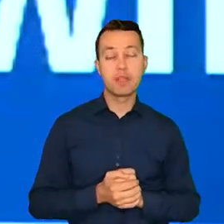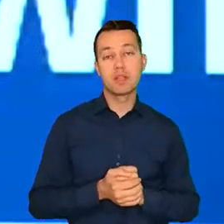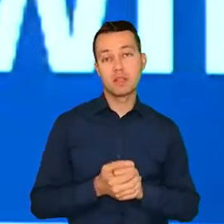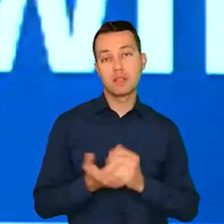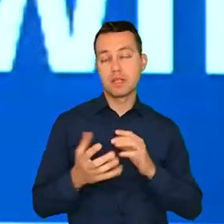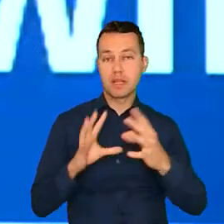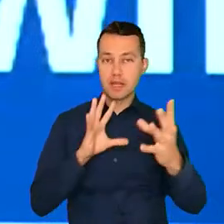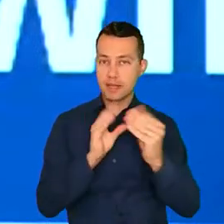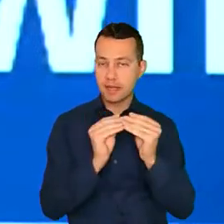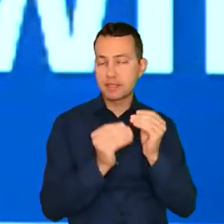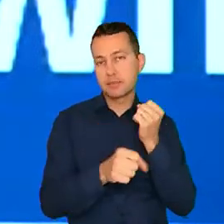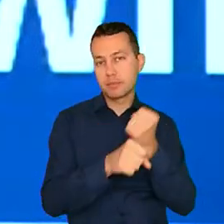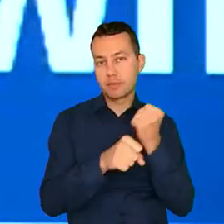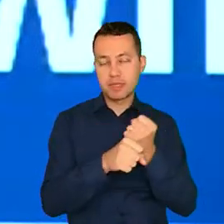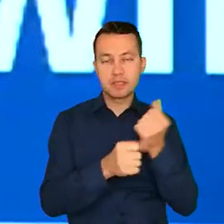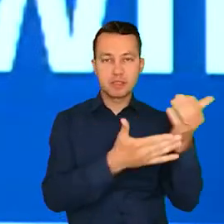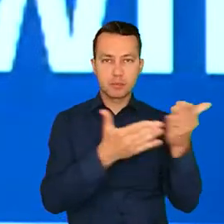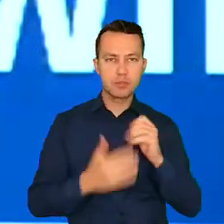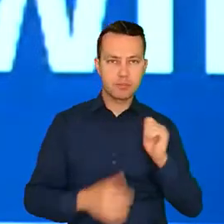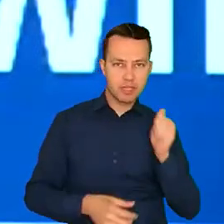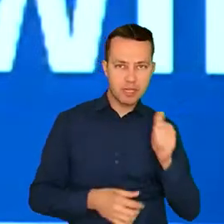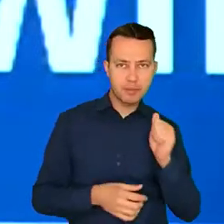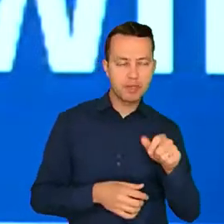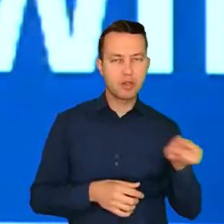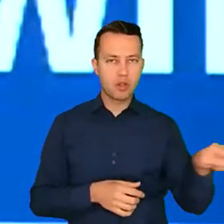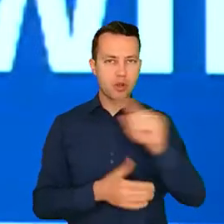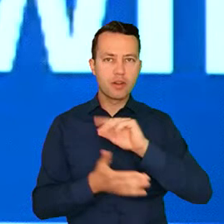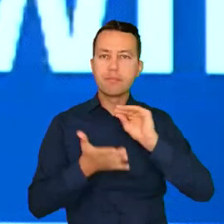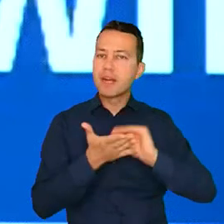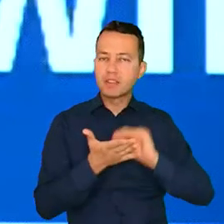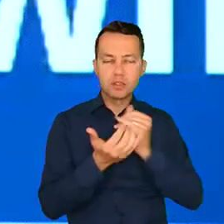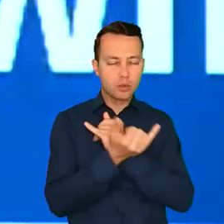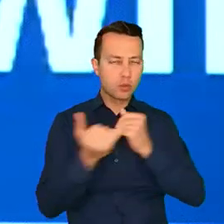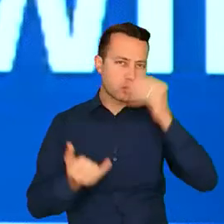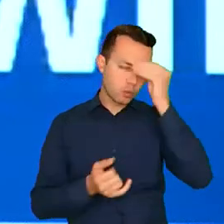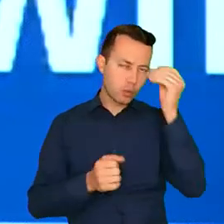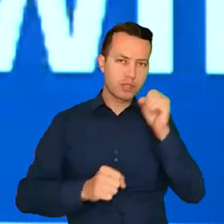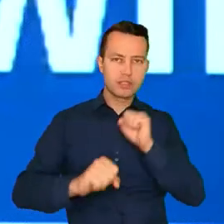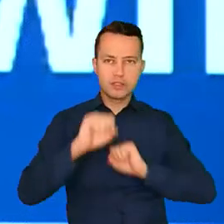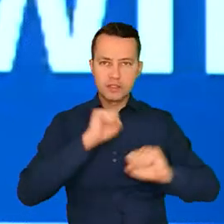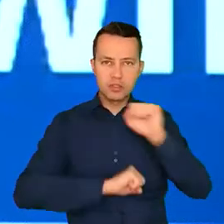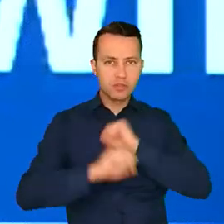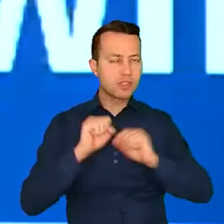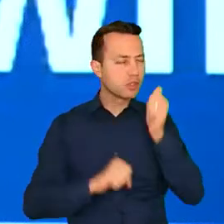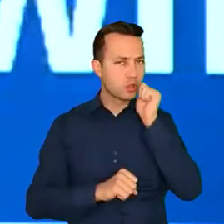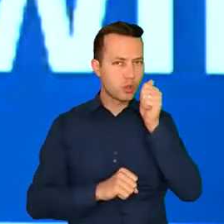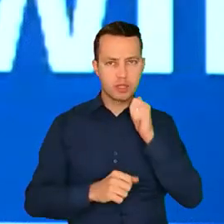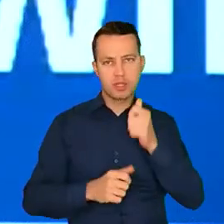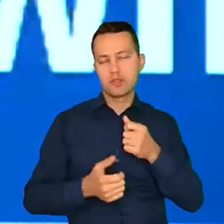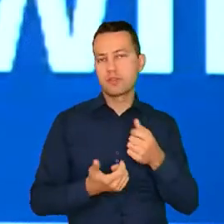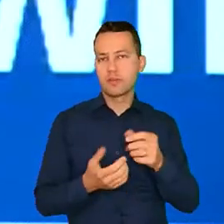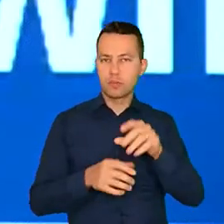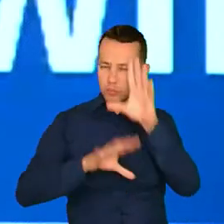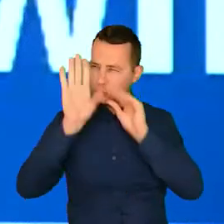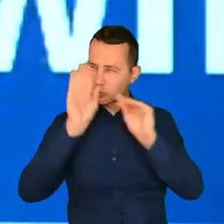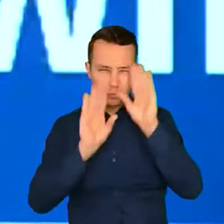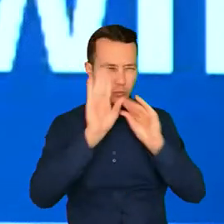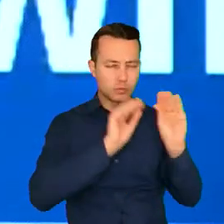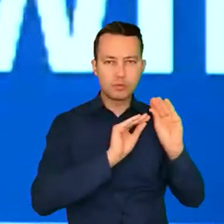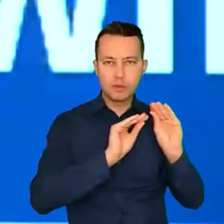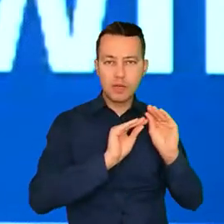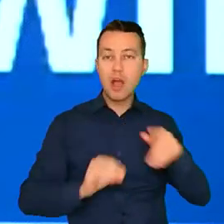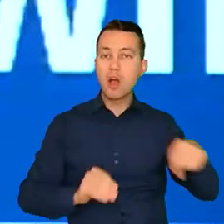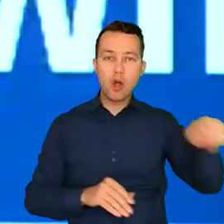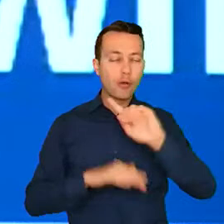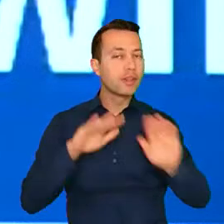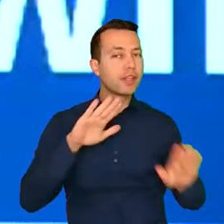And that's why we invited experts, practitioners who are involved in those issues